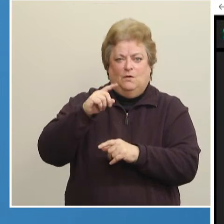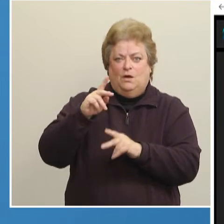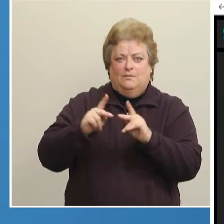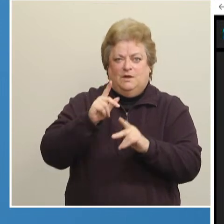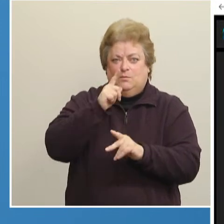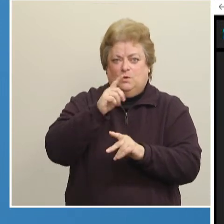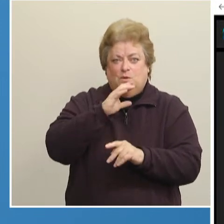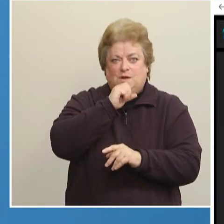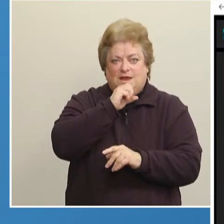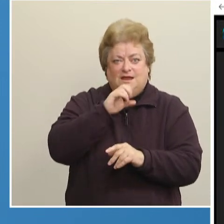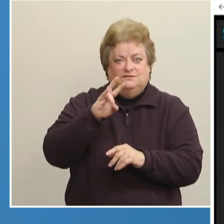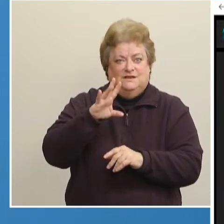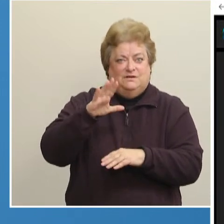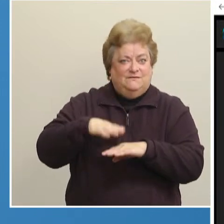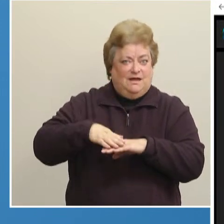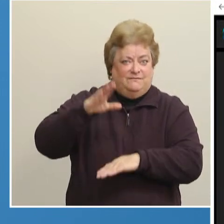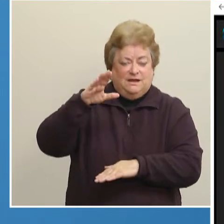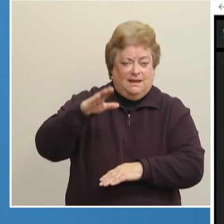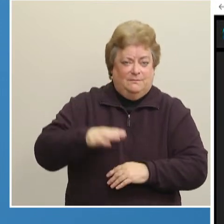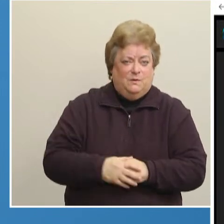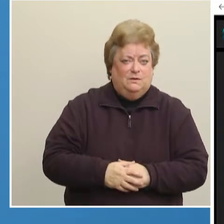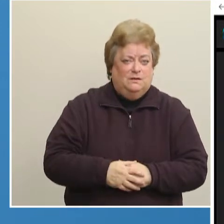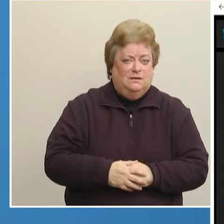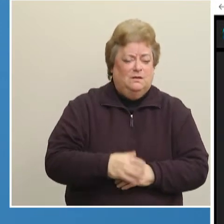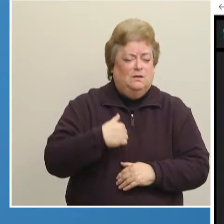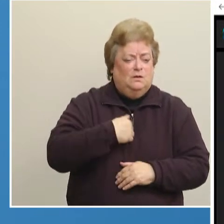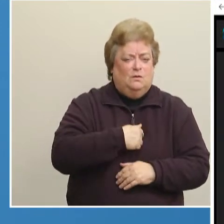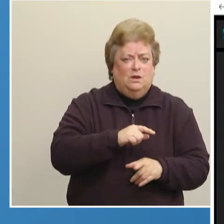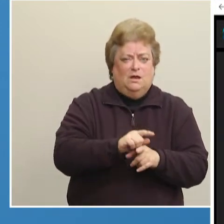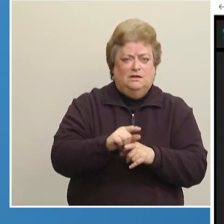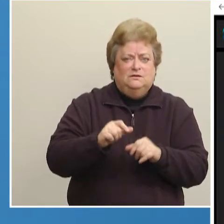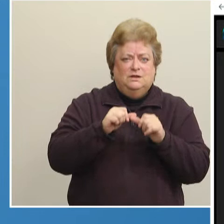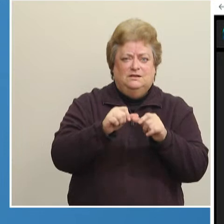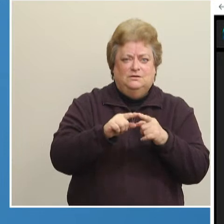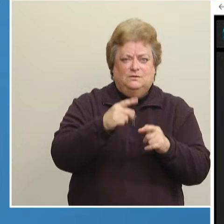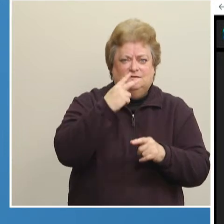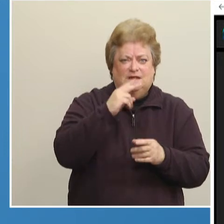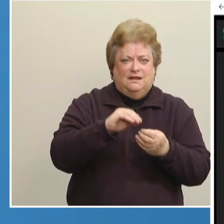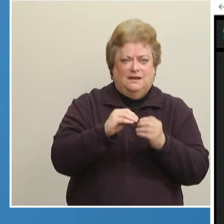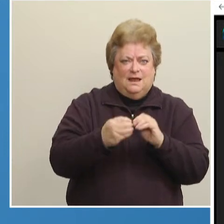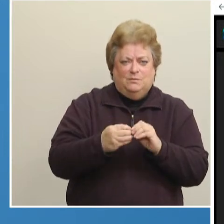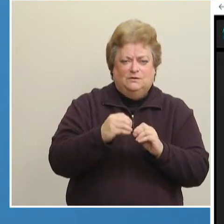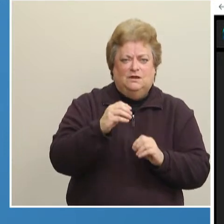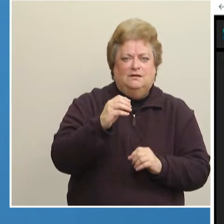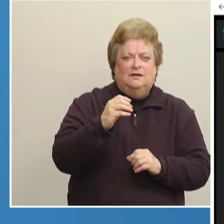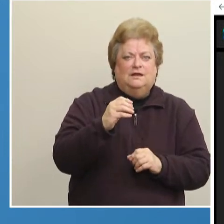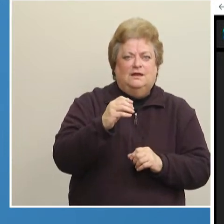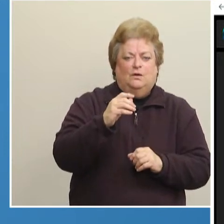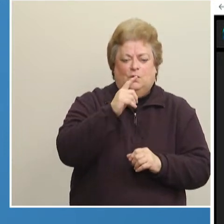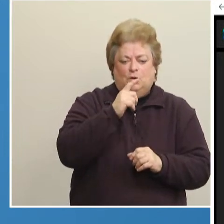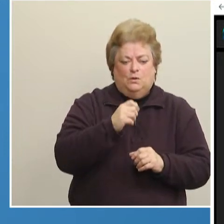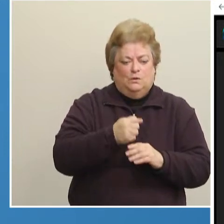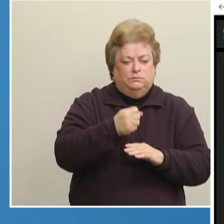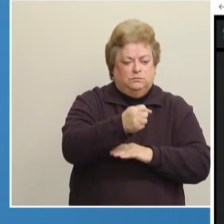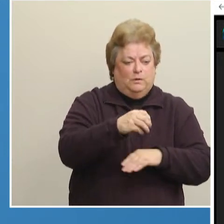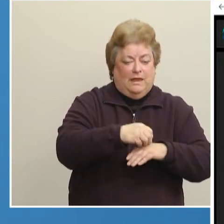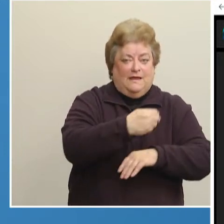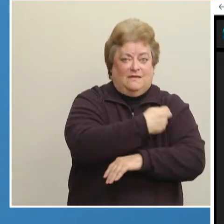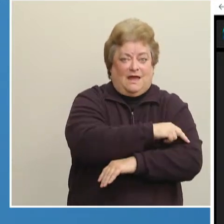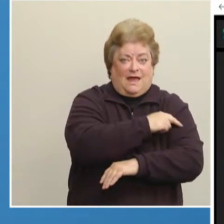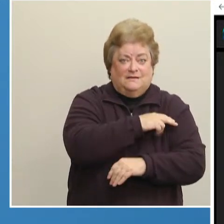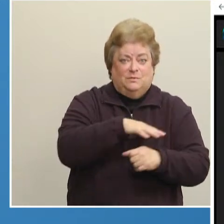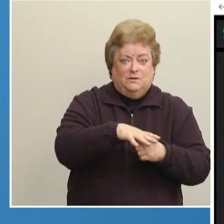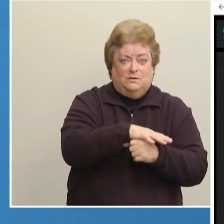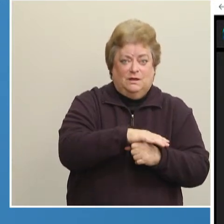and older. We also continue to see a decline in the number of COVID-19 patients hospitalized locally.